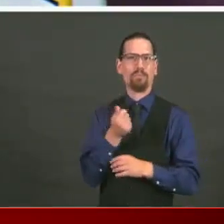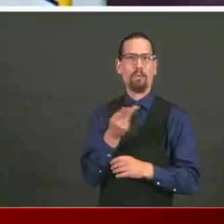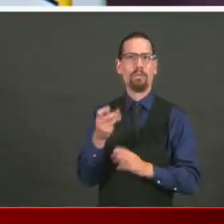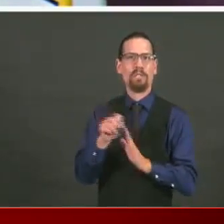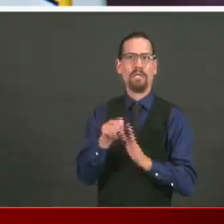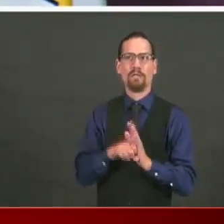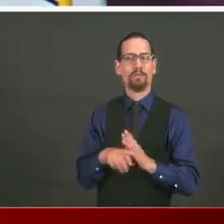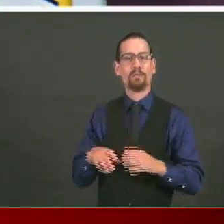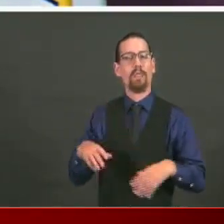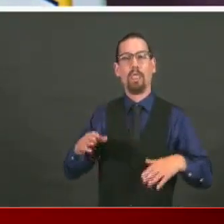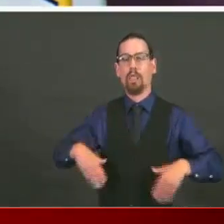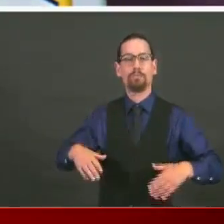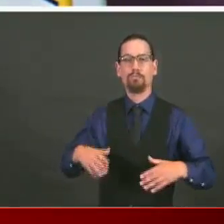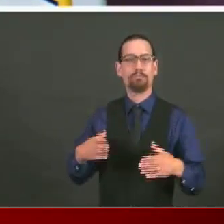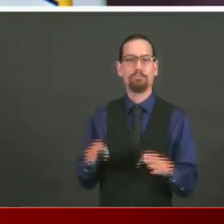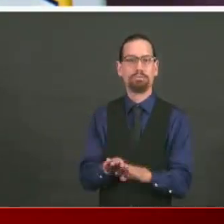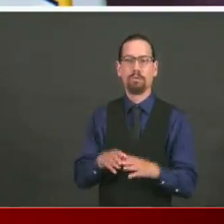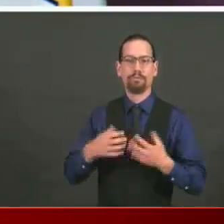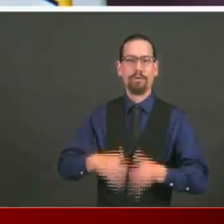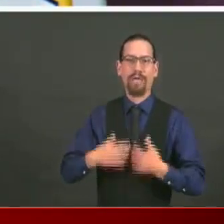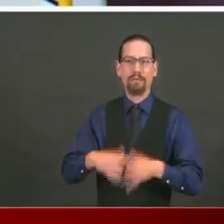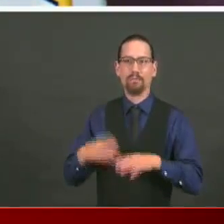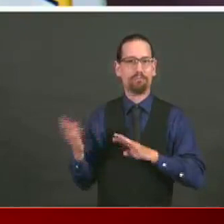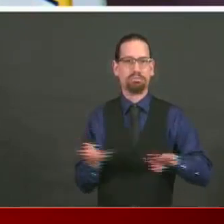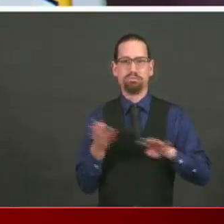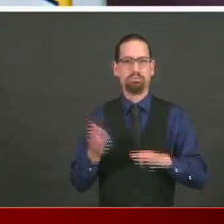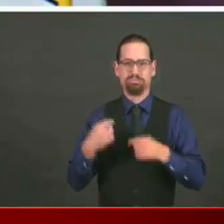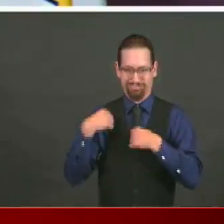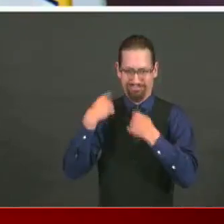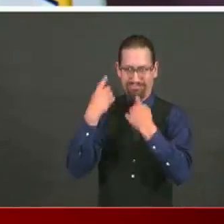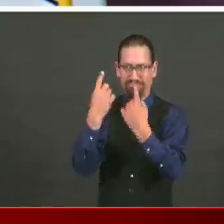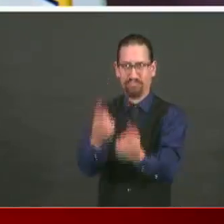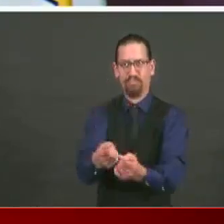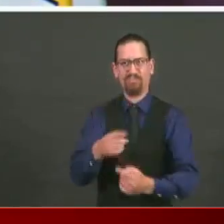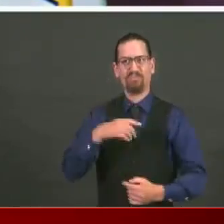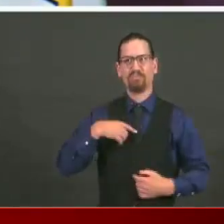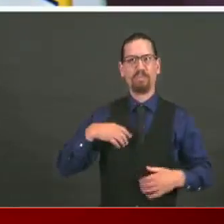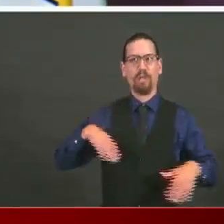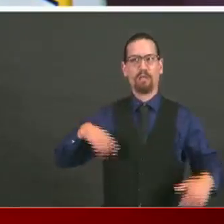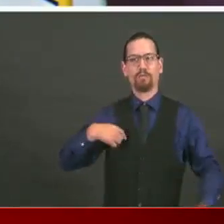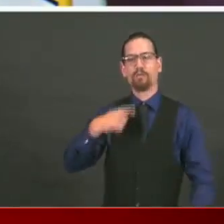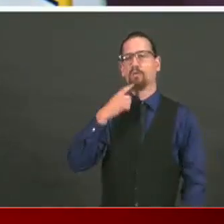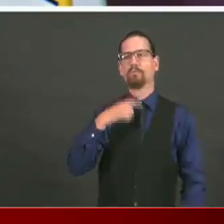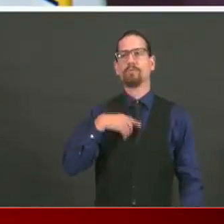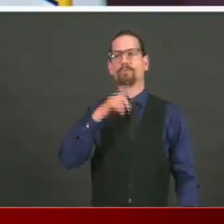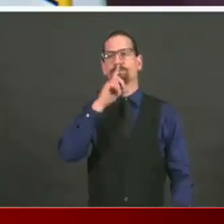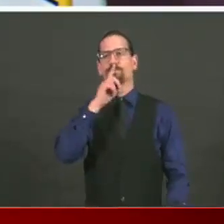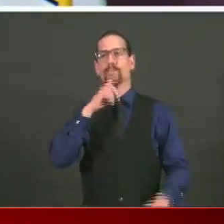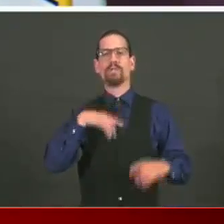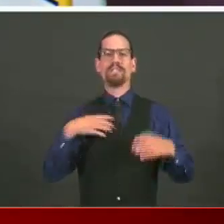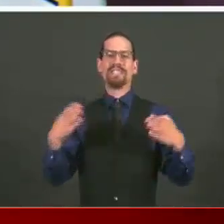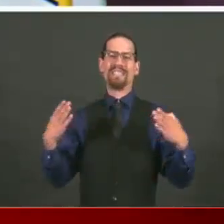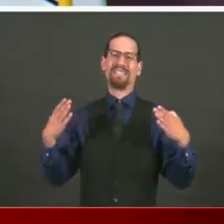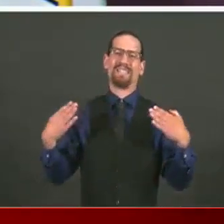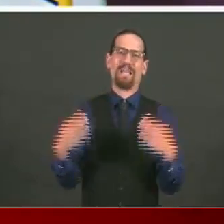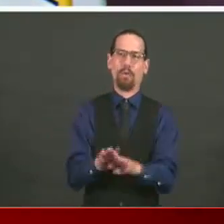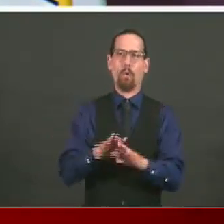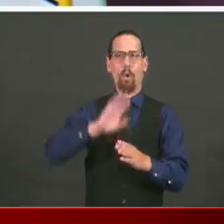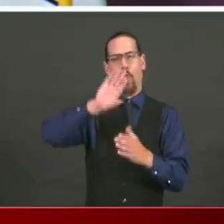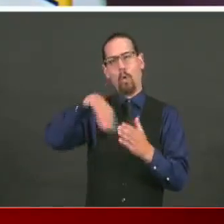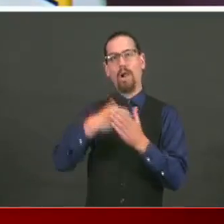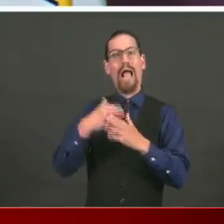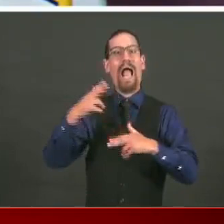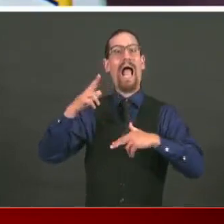manufacturing. Same thing with building. I never said, shut down all building and construction, shut down all